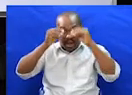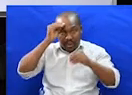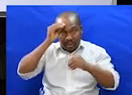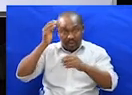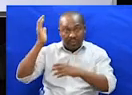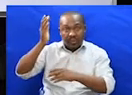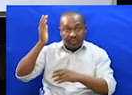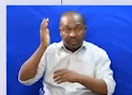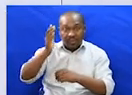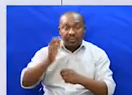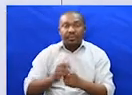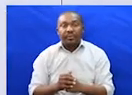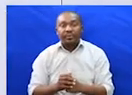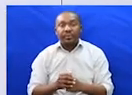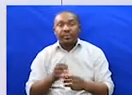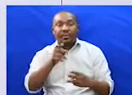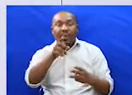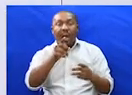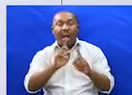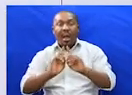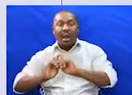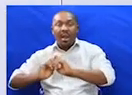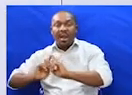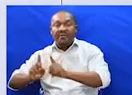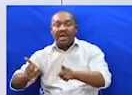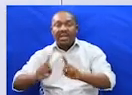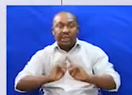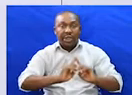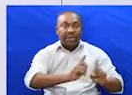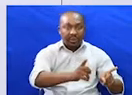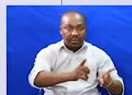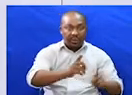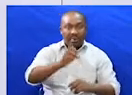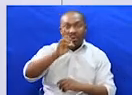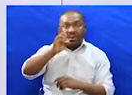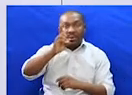C, you should be able to differentiate